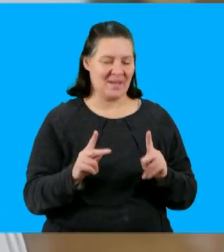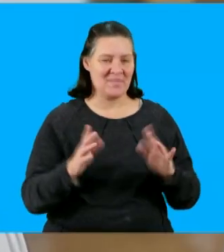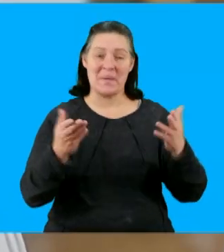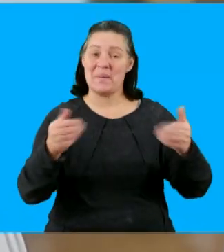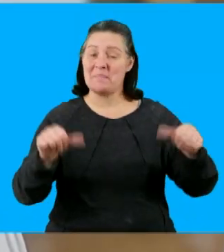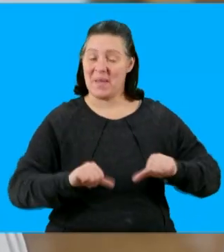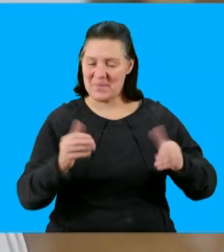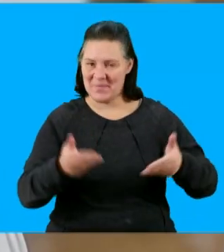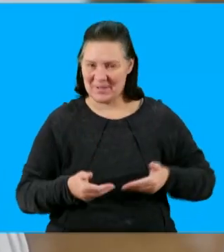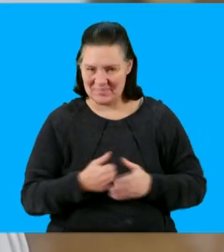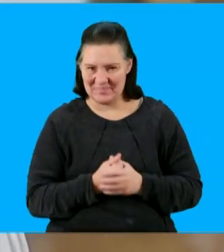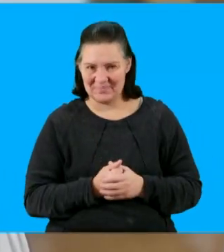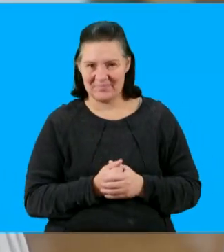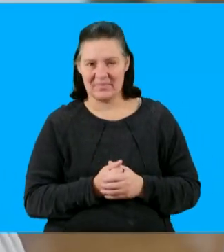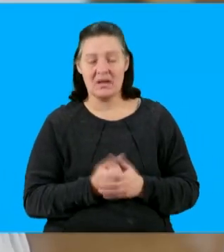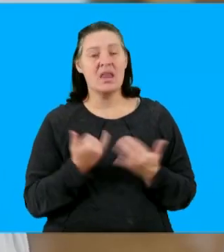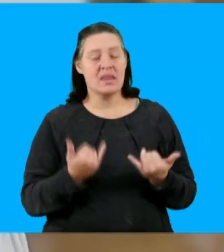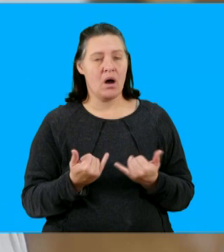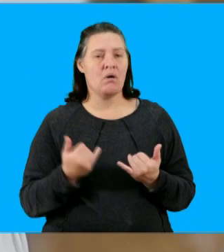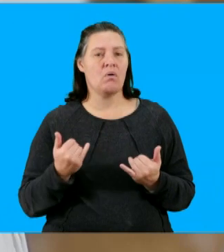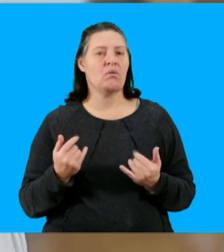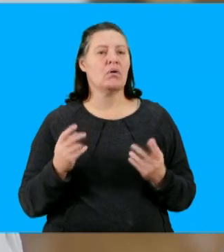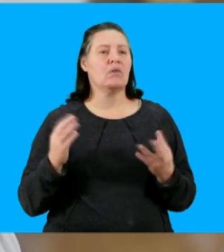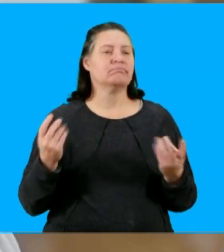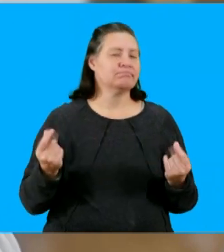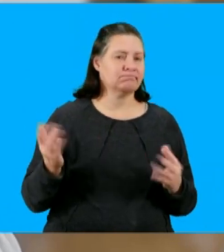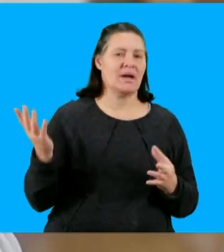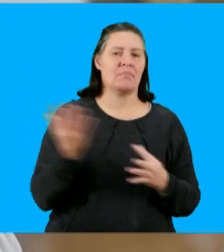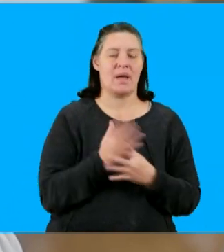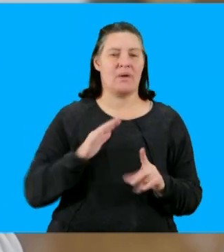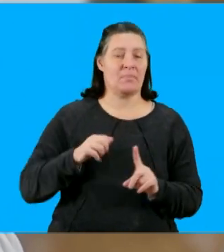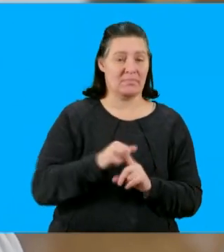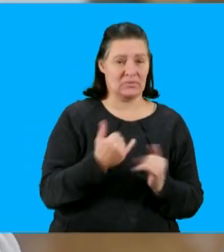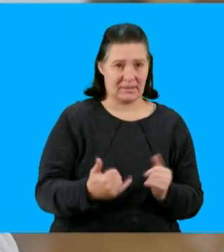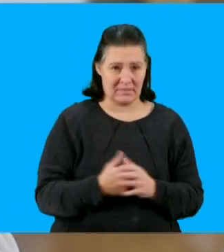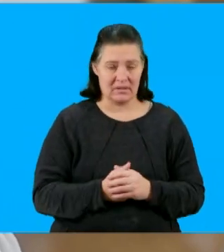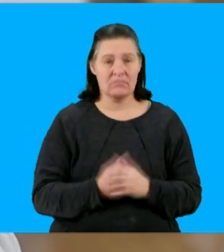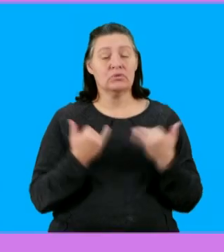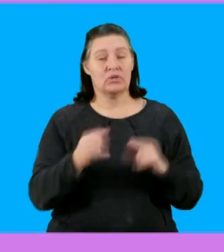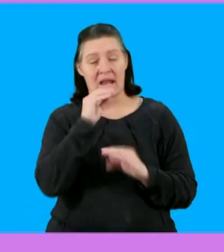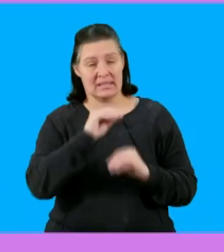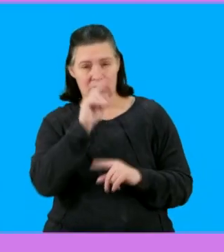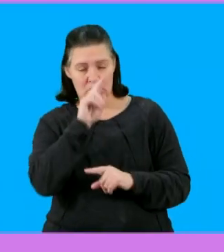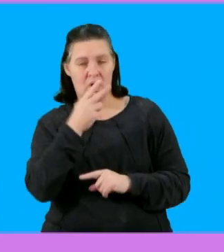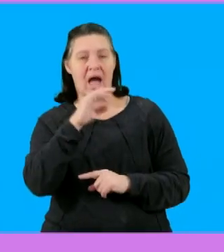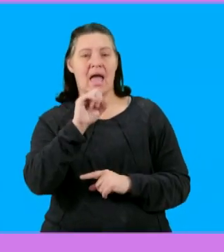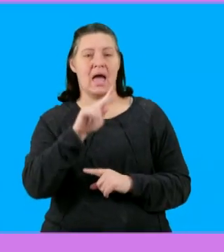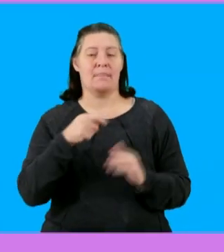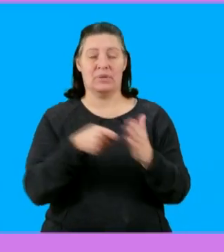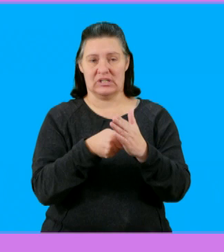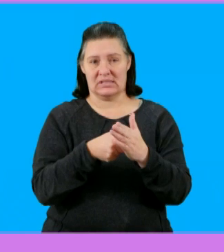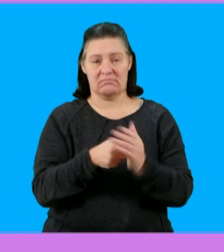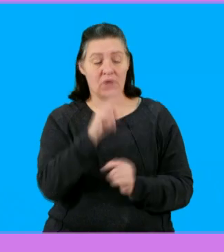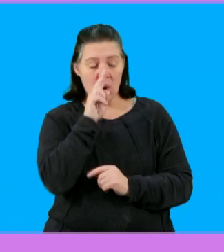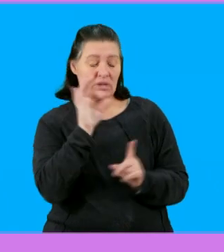All right, guys, welcome back after that short advert break. Let us quickly wrap up today's lesson. So in today's lesson, we've looked at hire purchase,